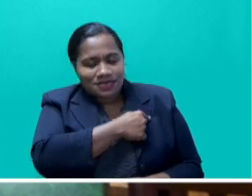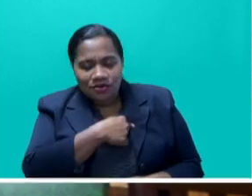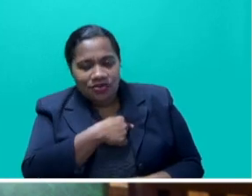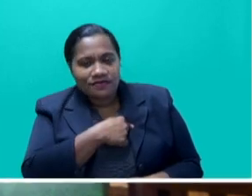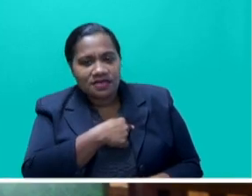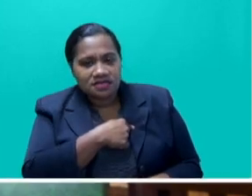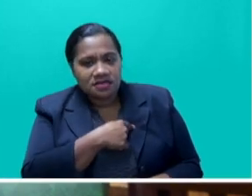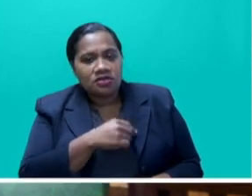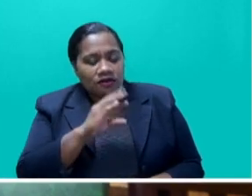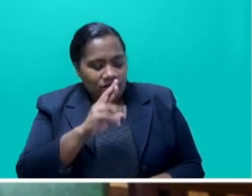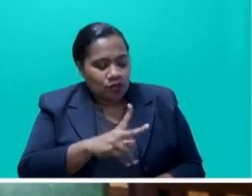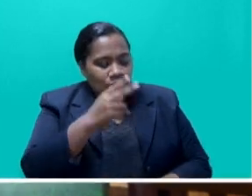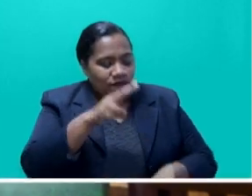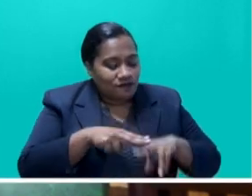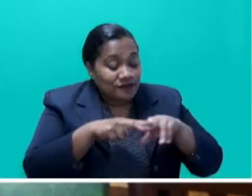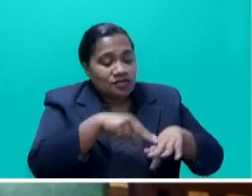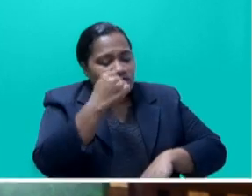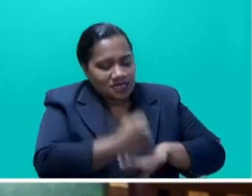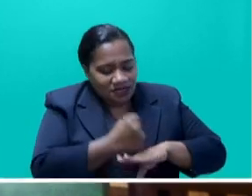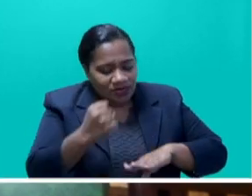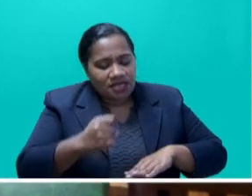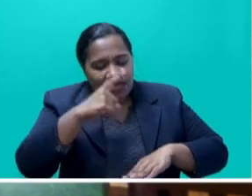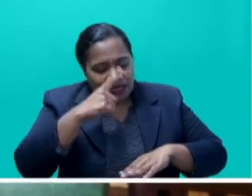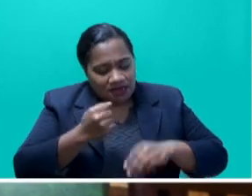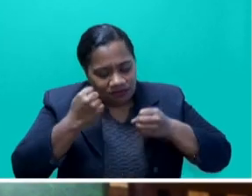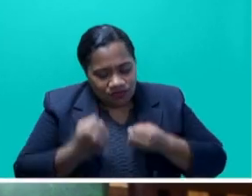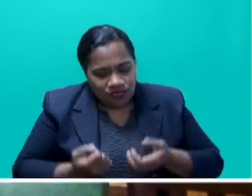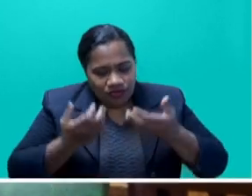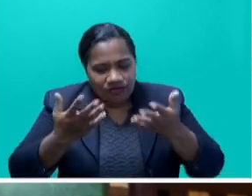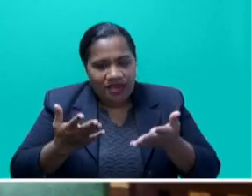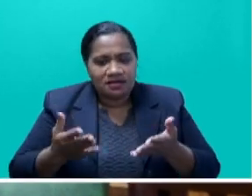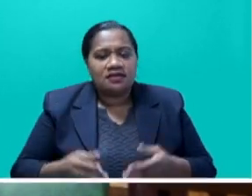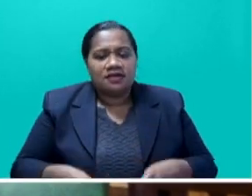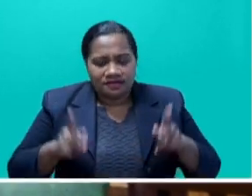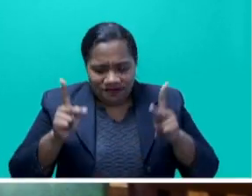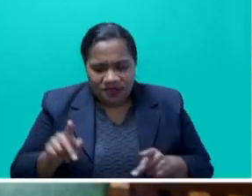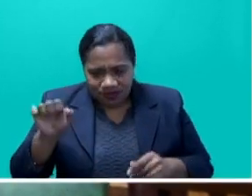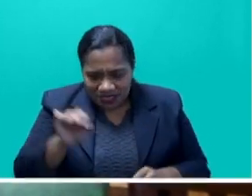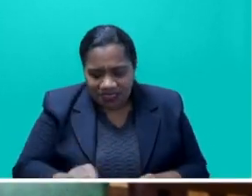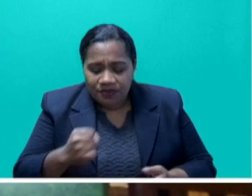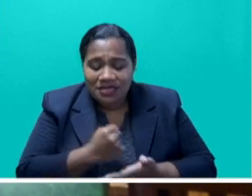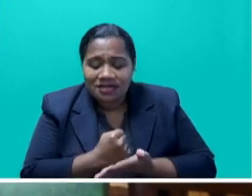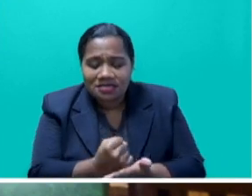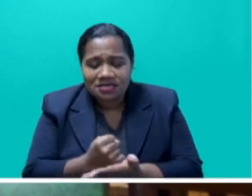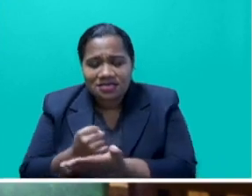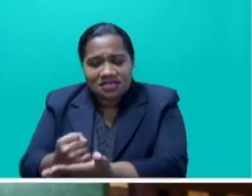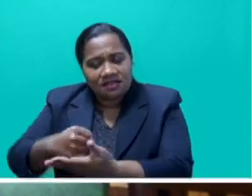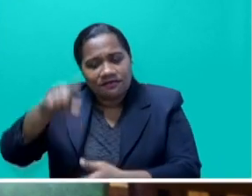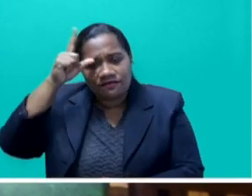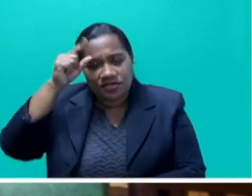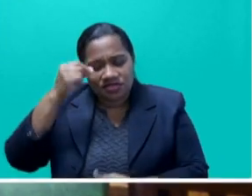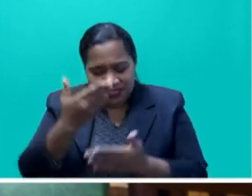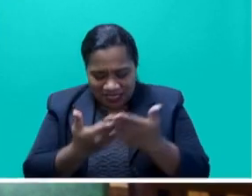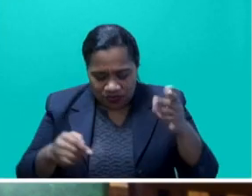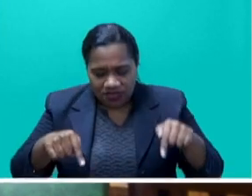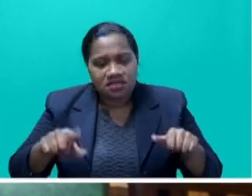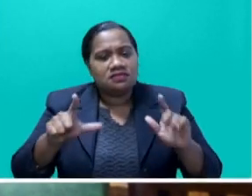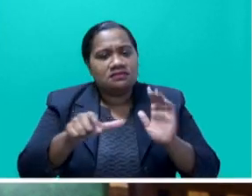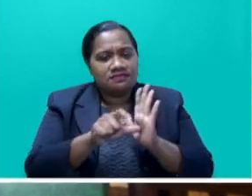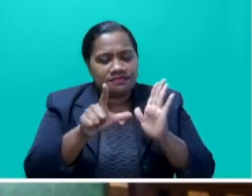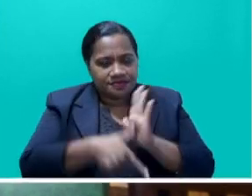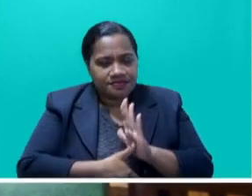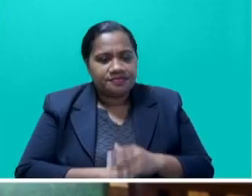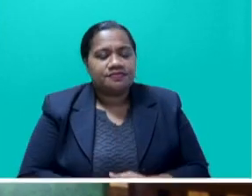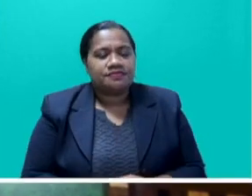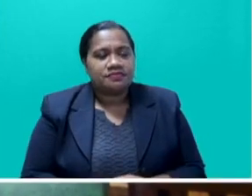Fiji government to provide necessary fiscal space in assisting ordinary Fijians during these telling times. Mr. Speaker, sir,